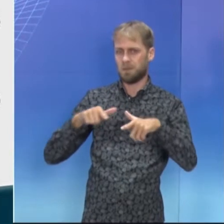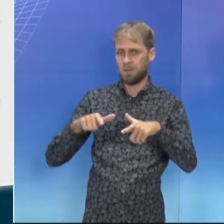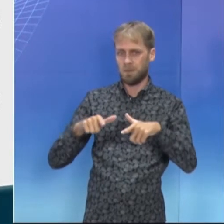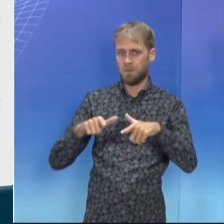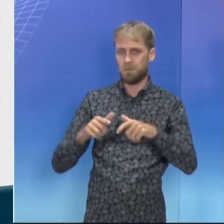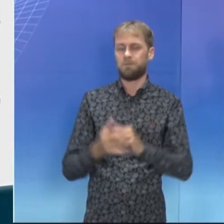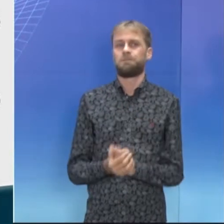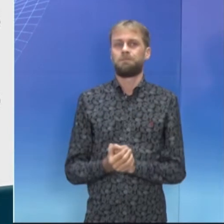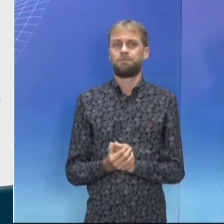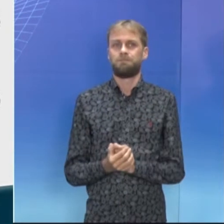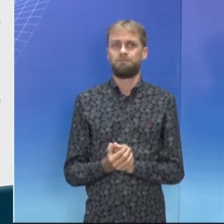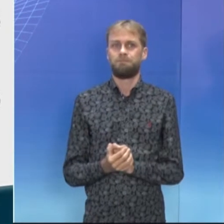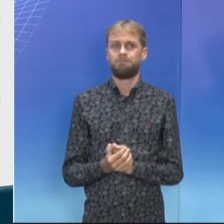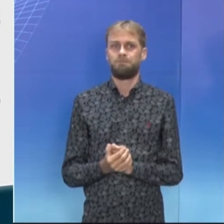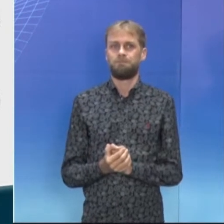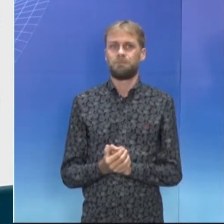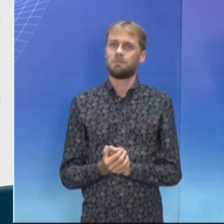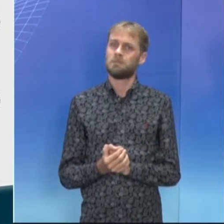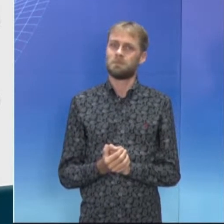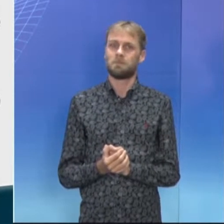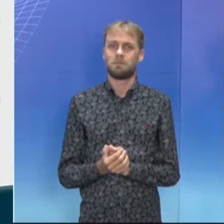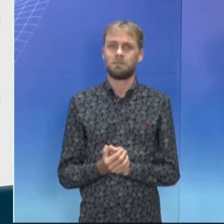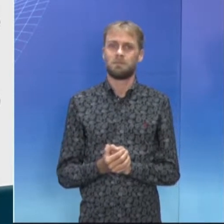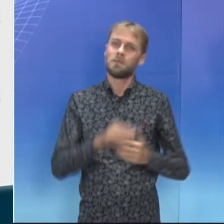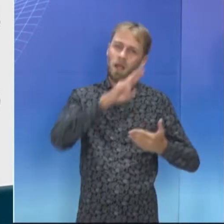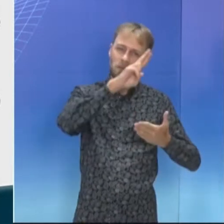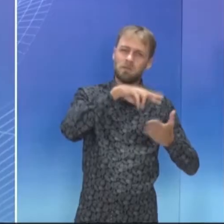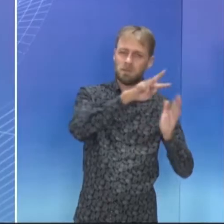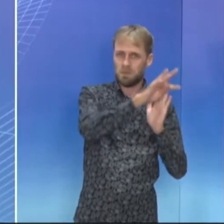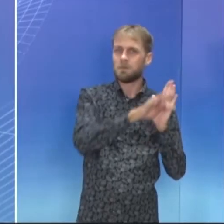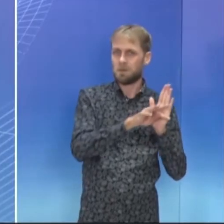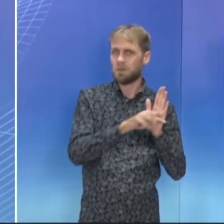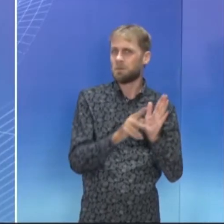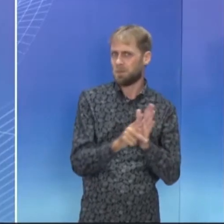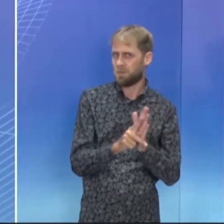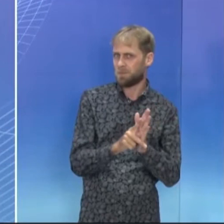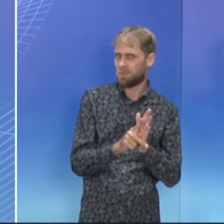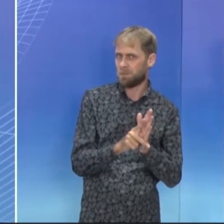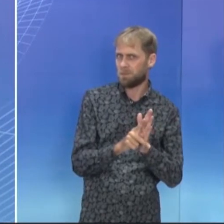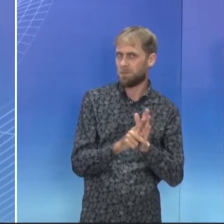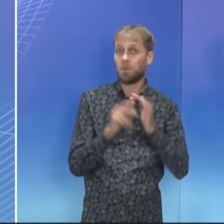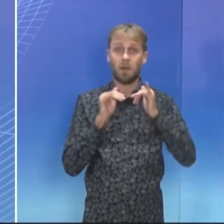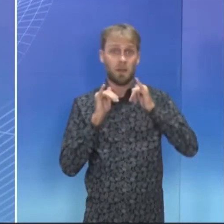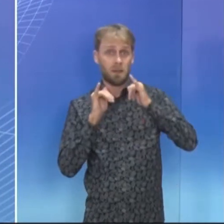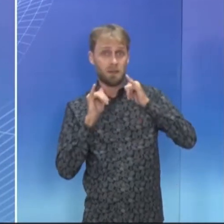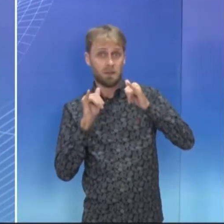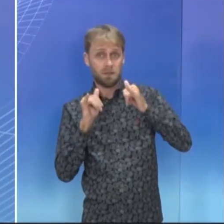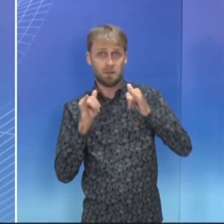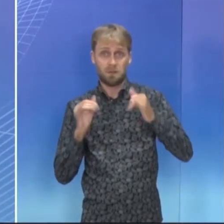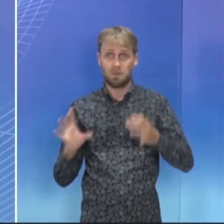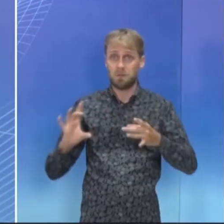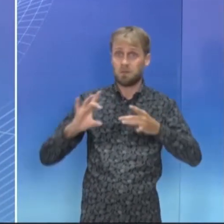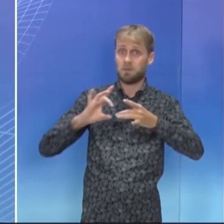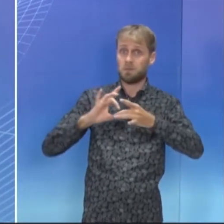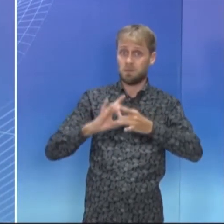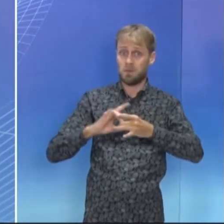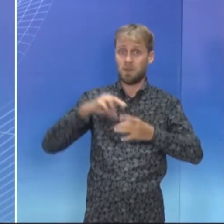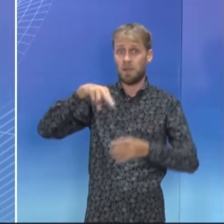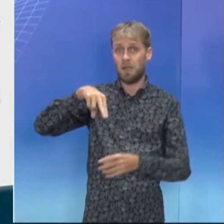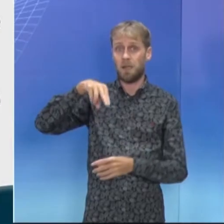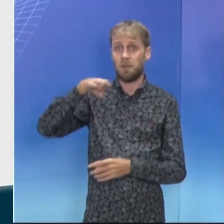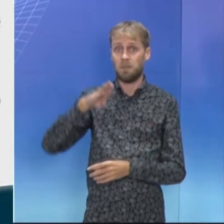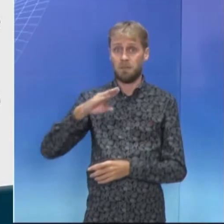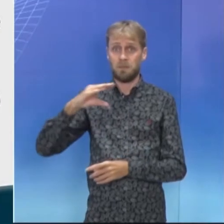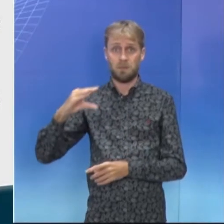Bem, você viu o texto aí? E há informações vinculadas, né, da NBC